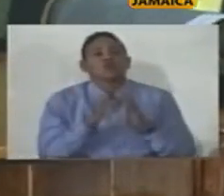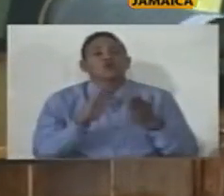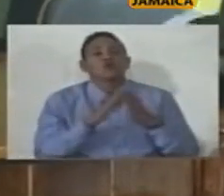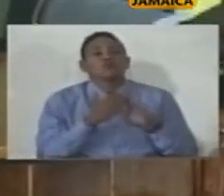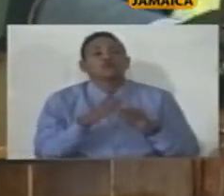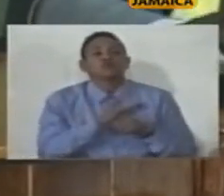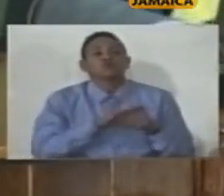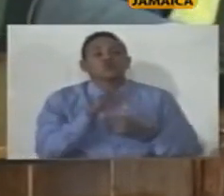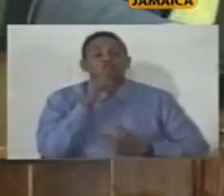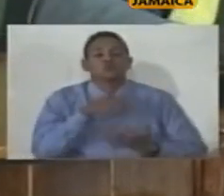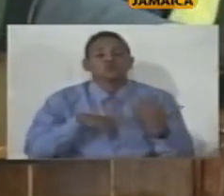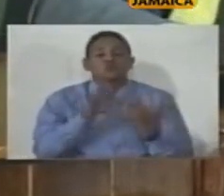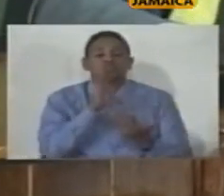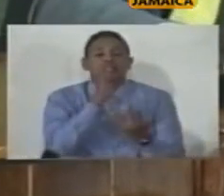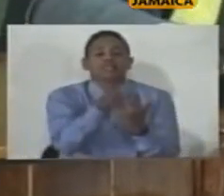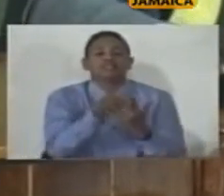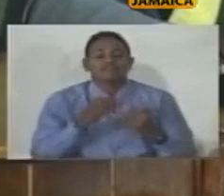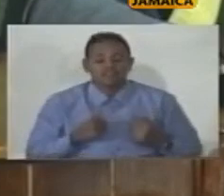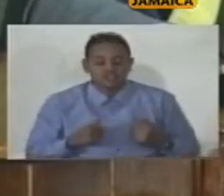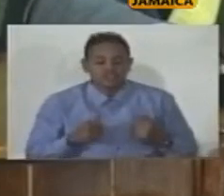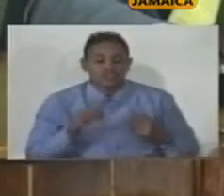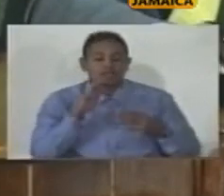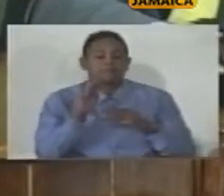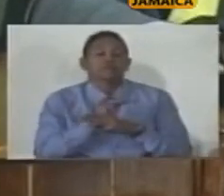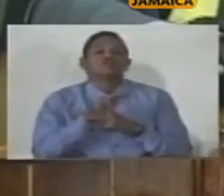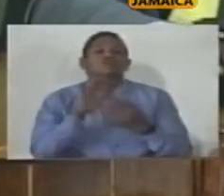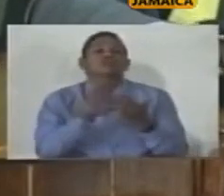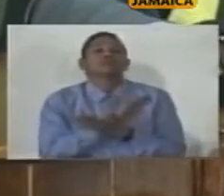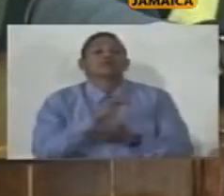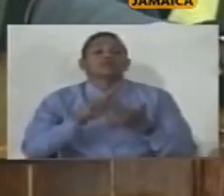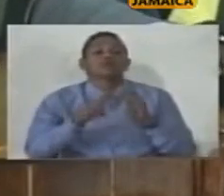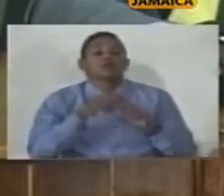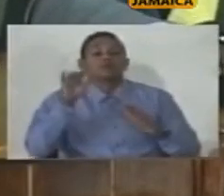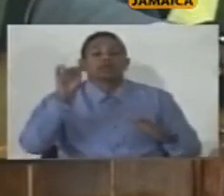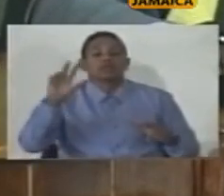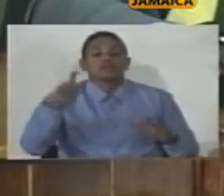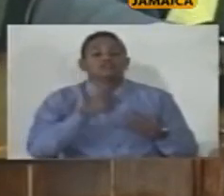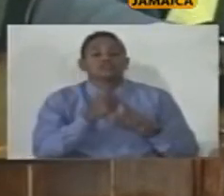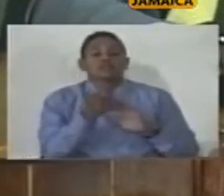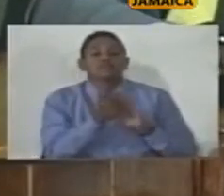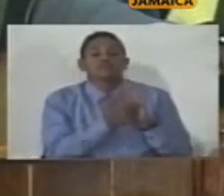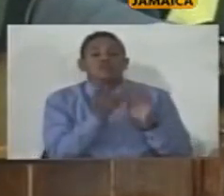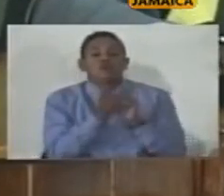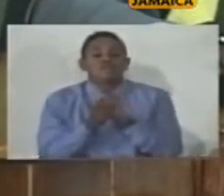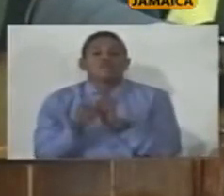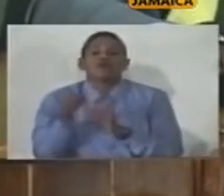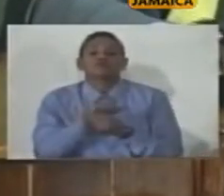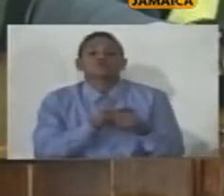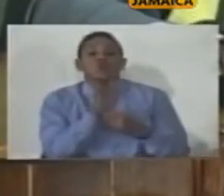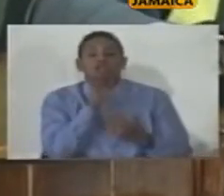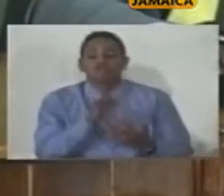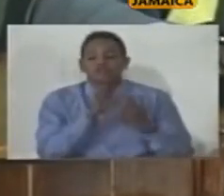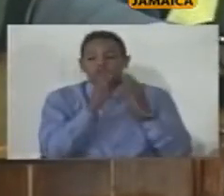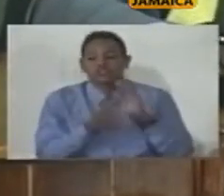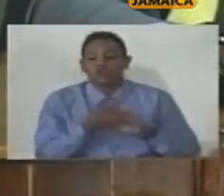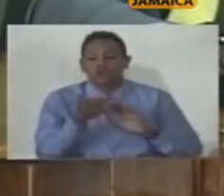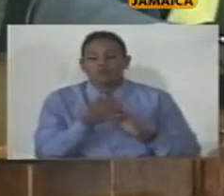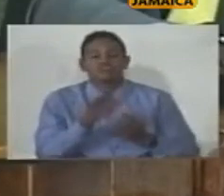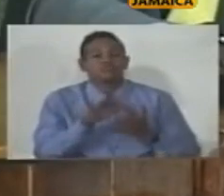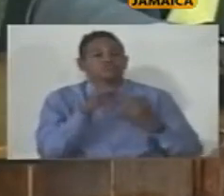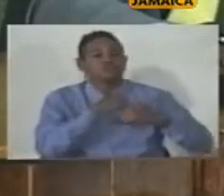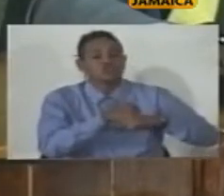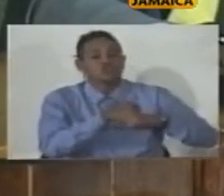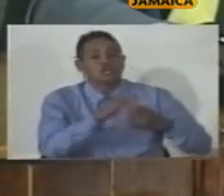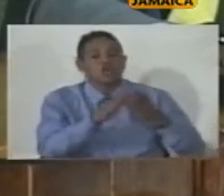Social Intervention. Ministry Paper number 83, The Law Reform Zones of Special Operations, Special Security and